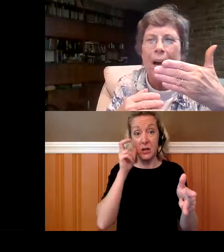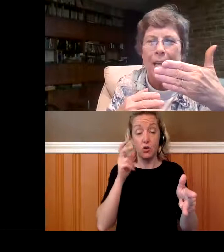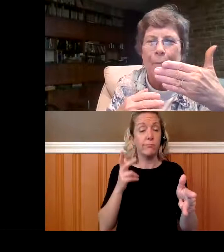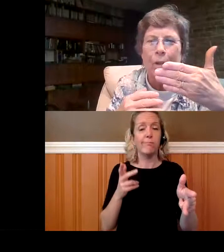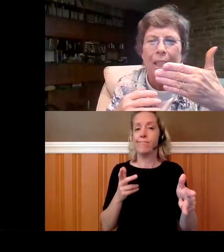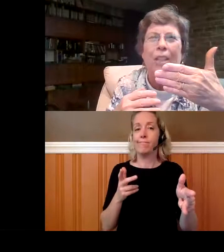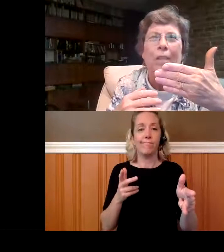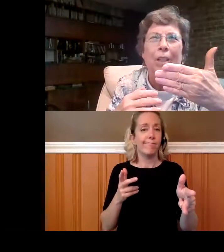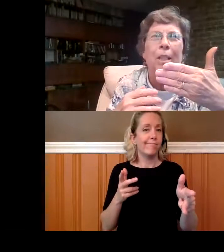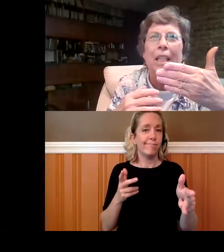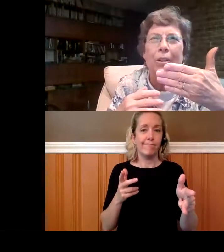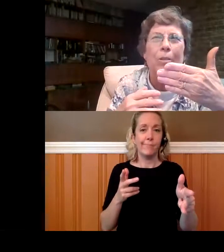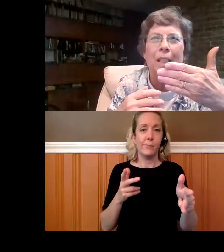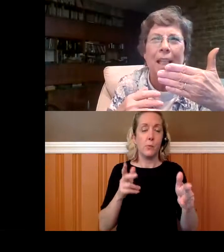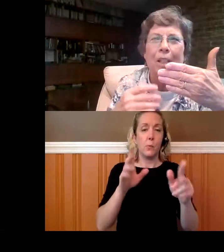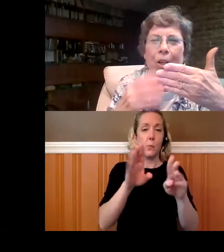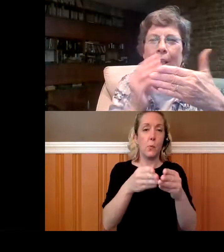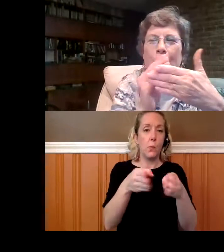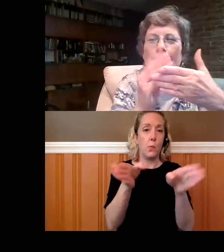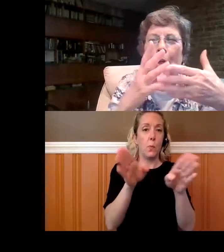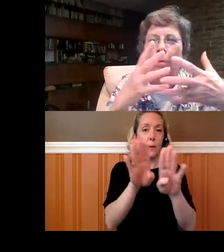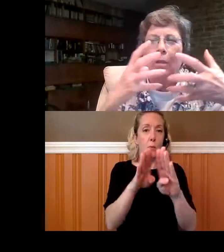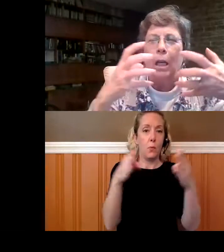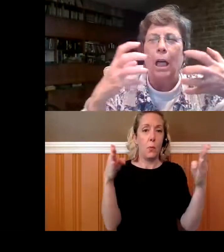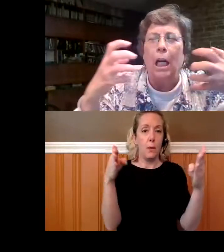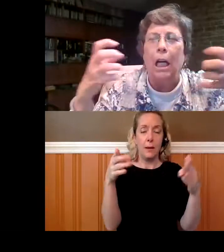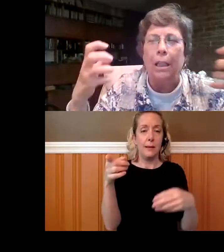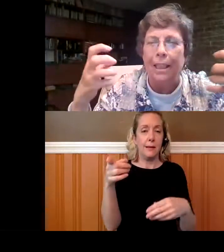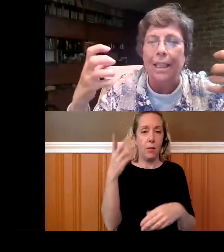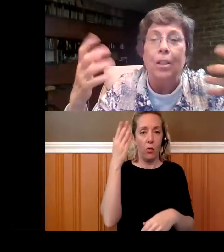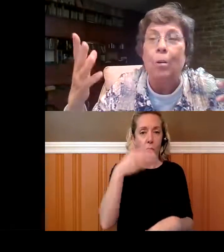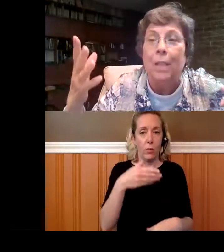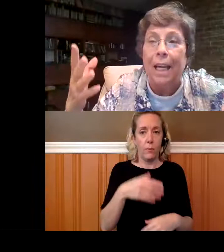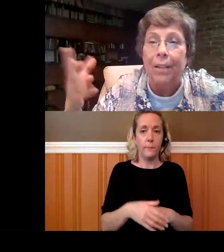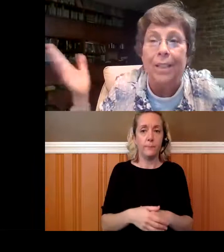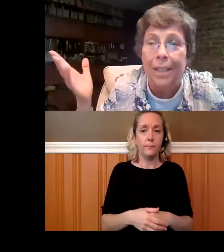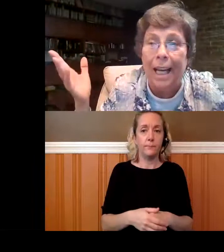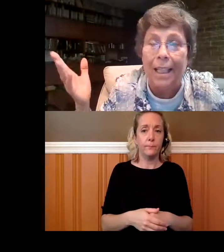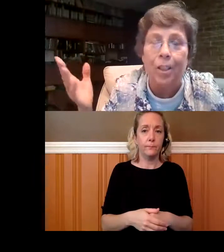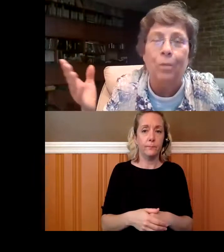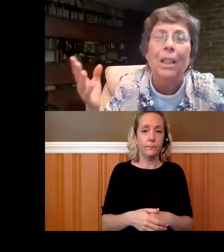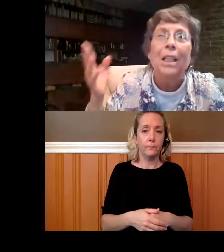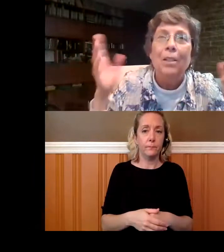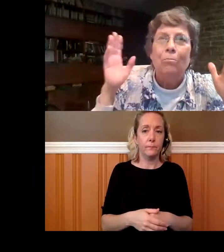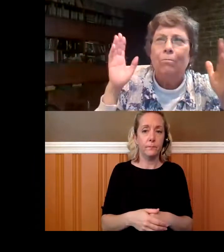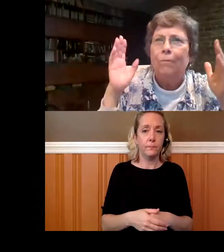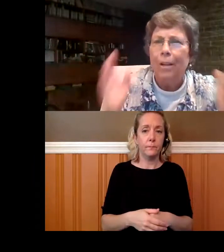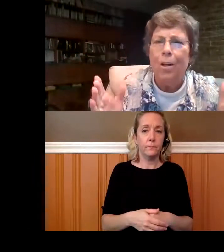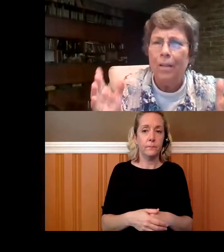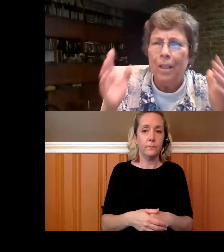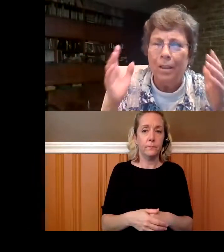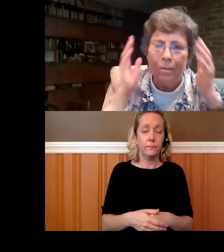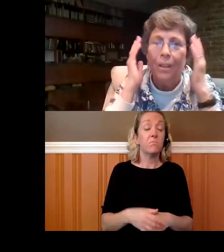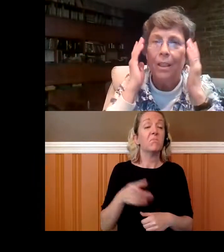doors open. He didn't know it was there. He's still standing. So very hard of hearing, could see very little. And he's